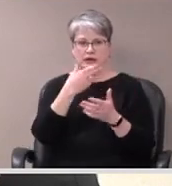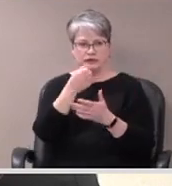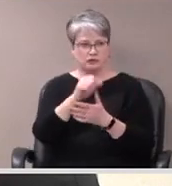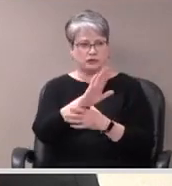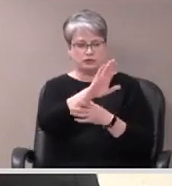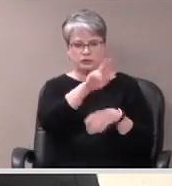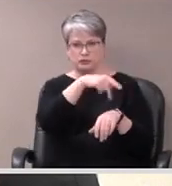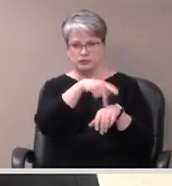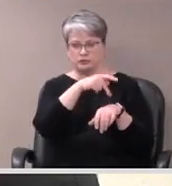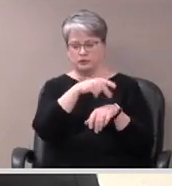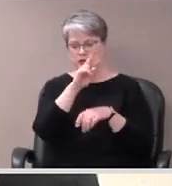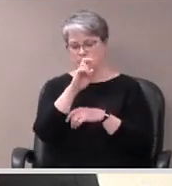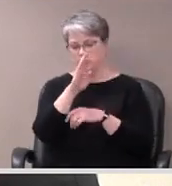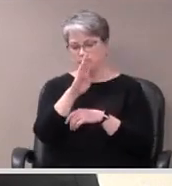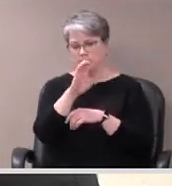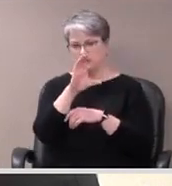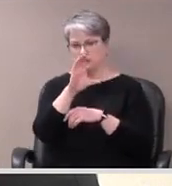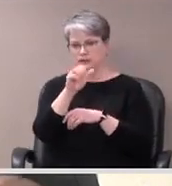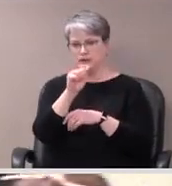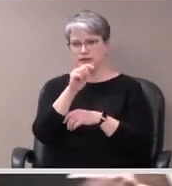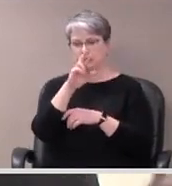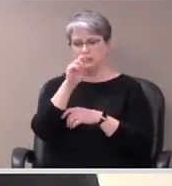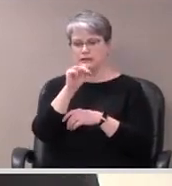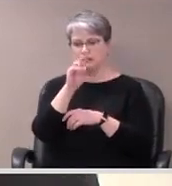principal, Rebecca Nicholas.